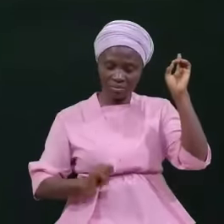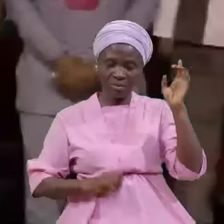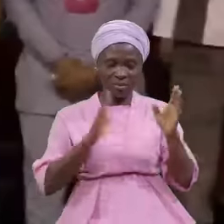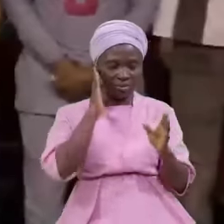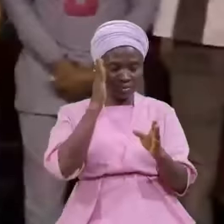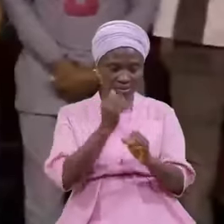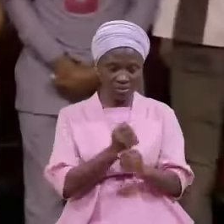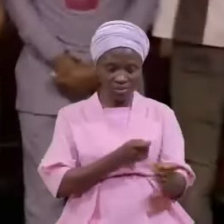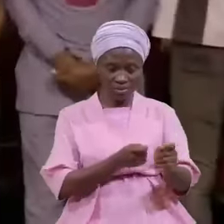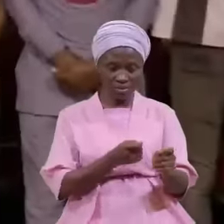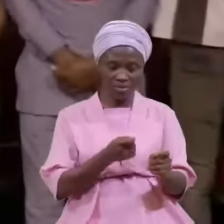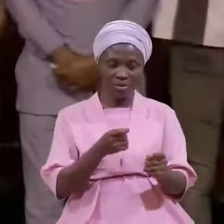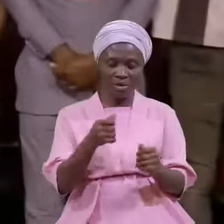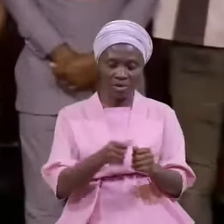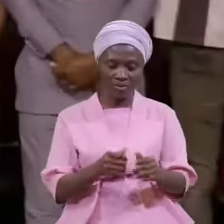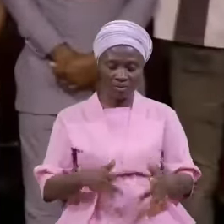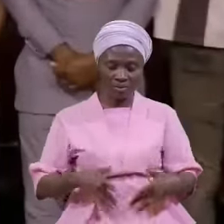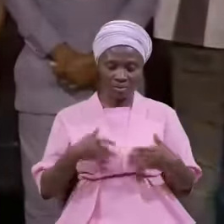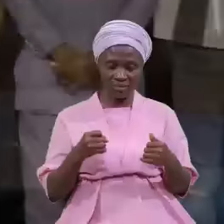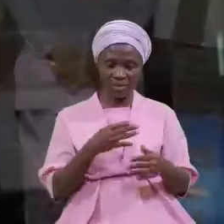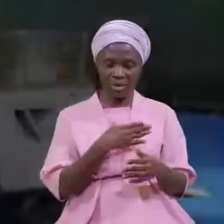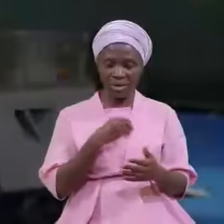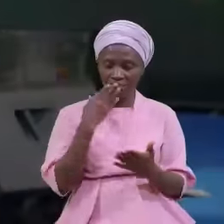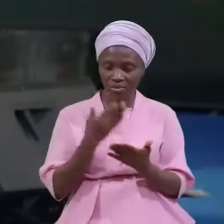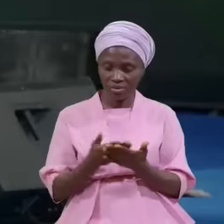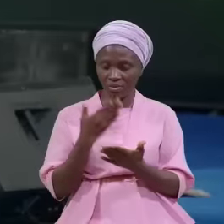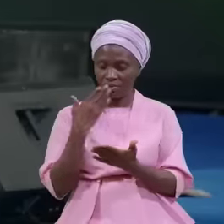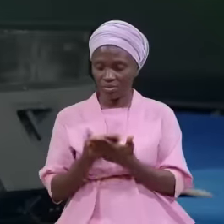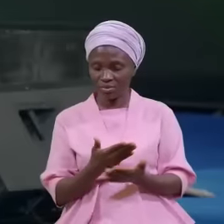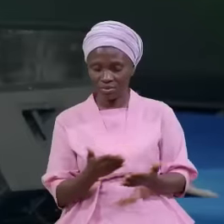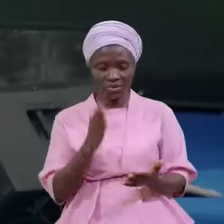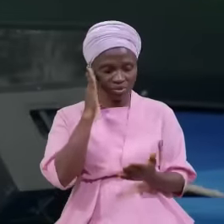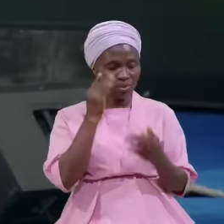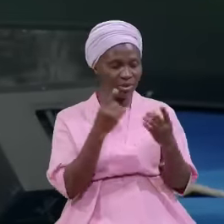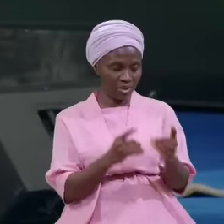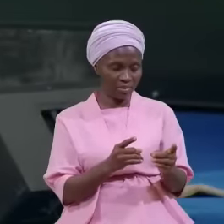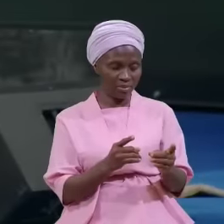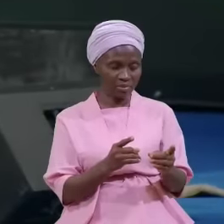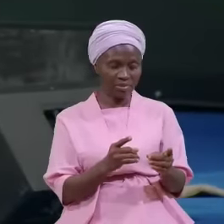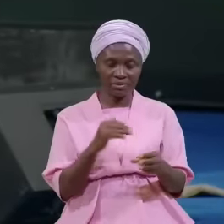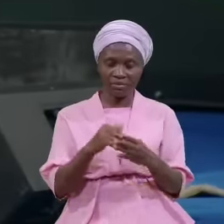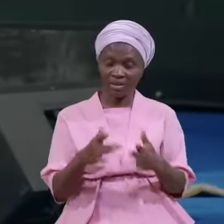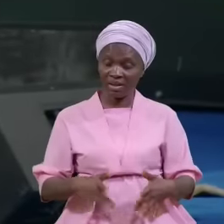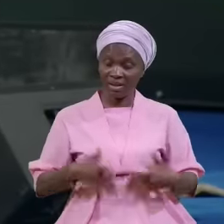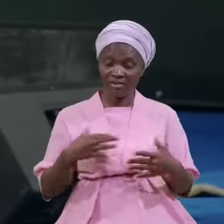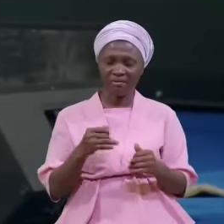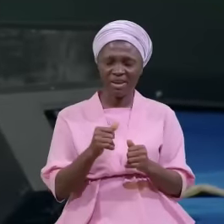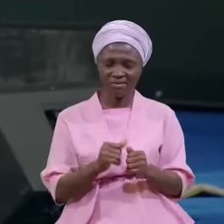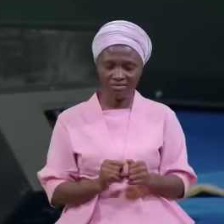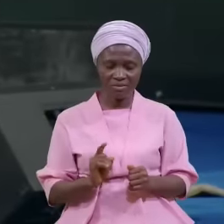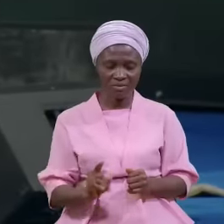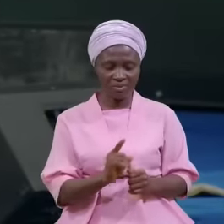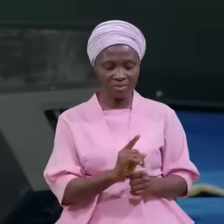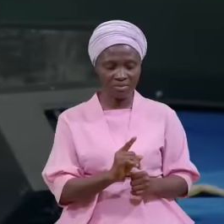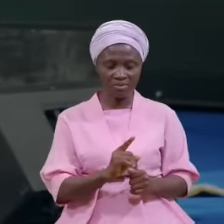life. And good things will happen in the life of everyone. Confirm